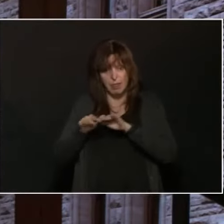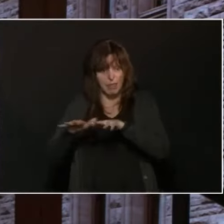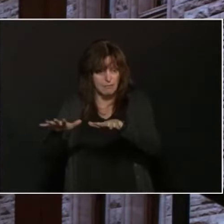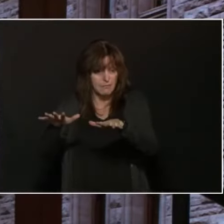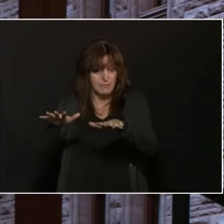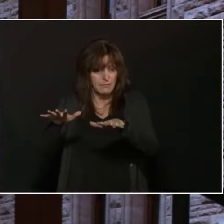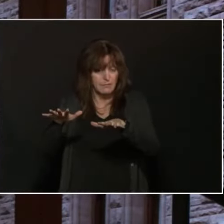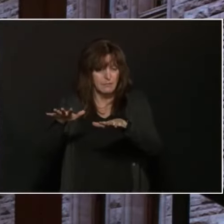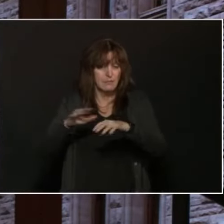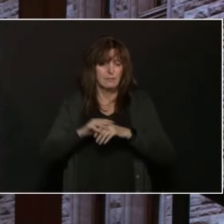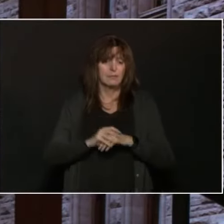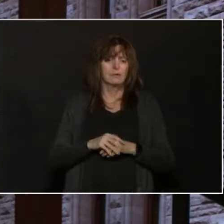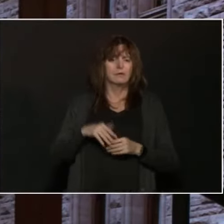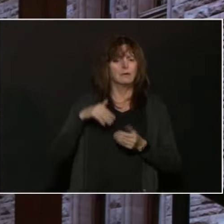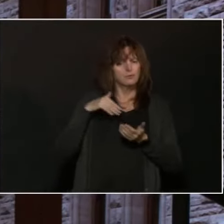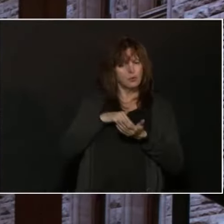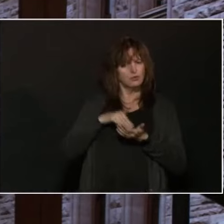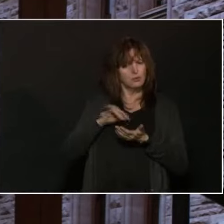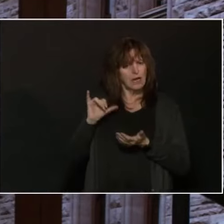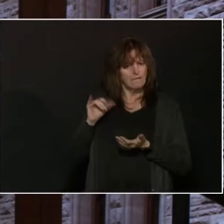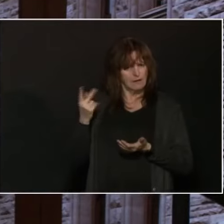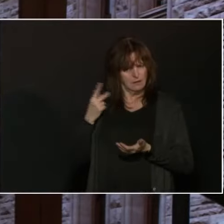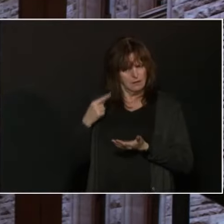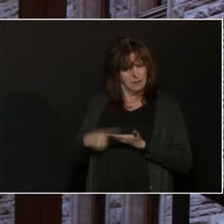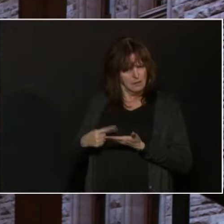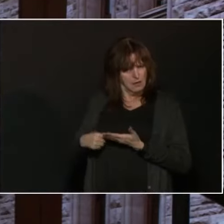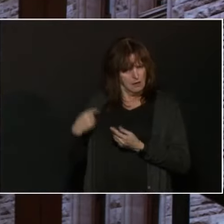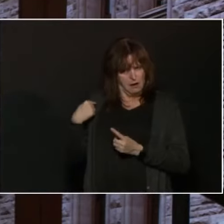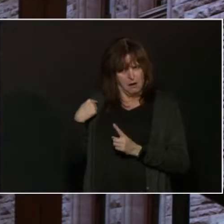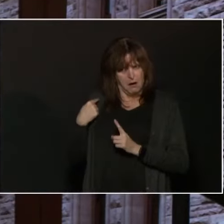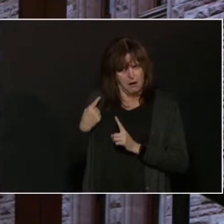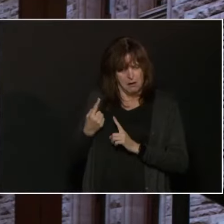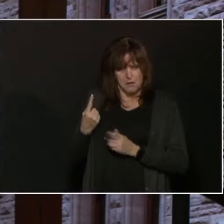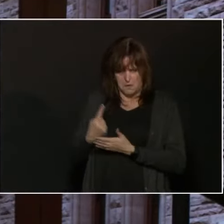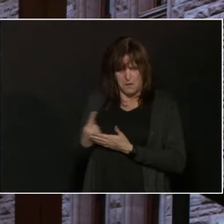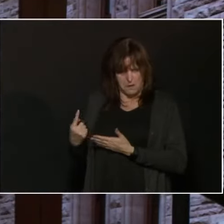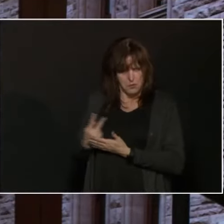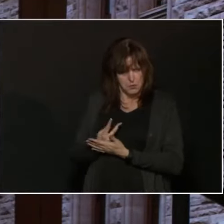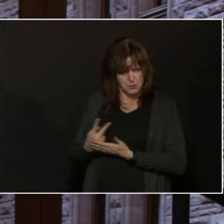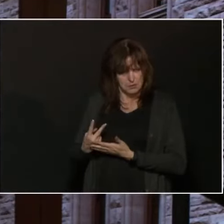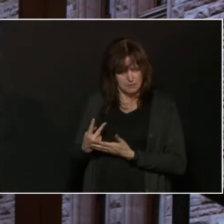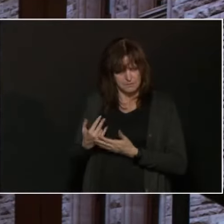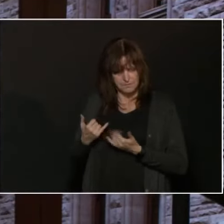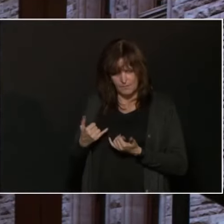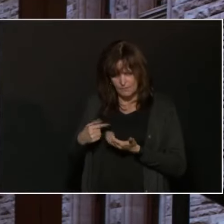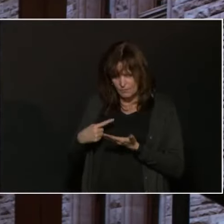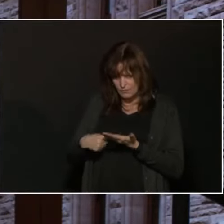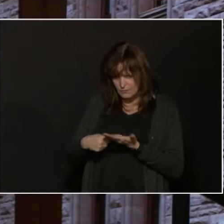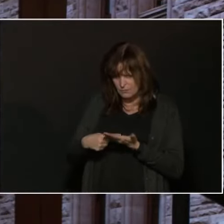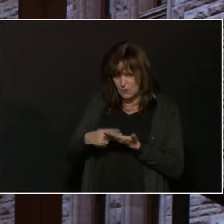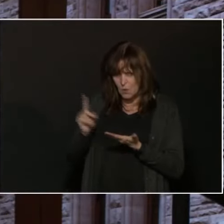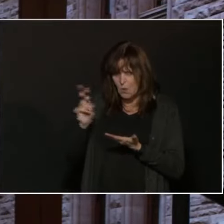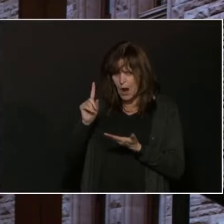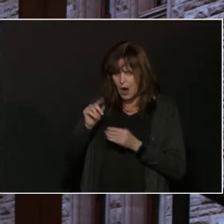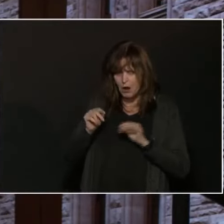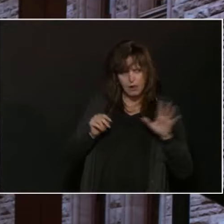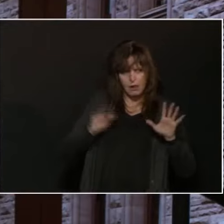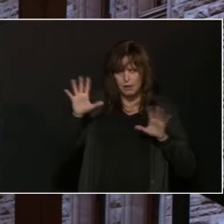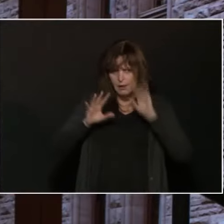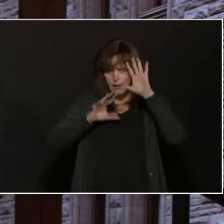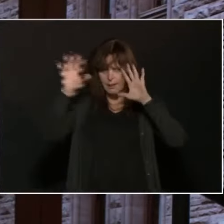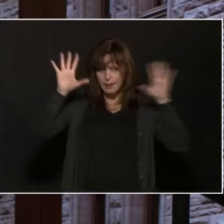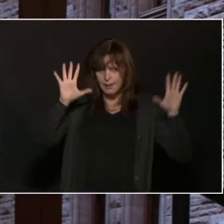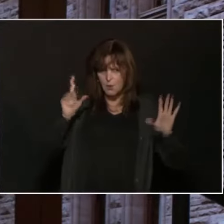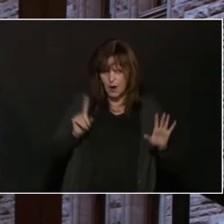alluding to that over the last number of weeks. The question is how wide and where are the impacts of that? Now, the other thing is that we've tried